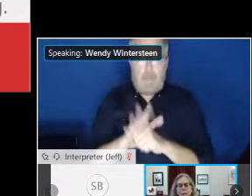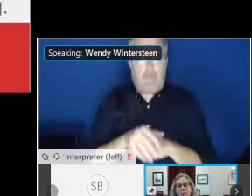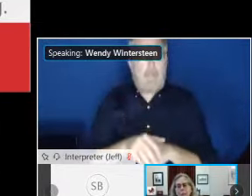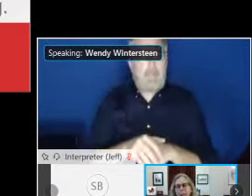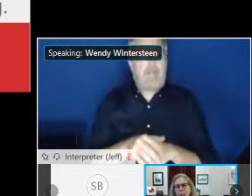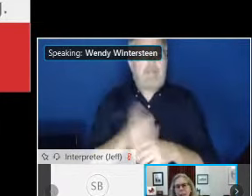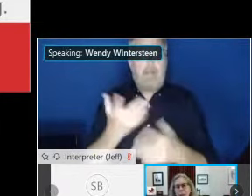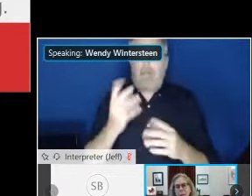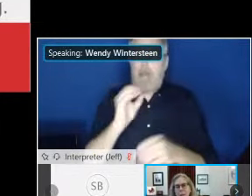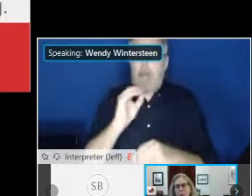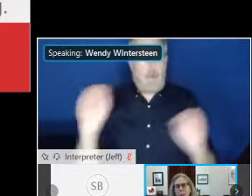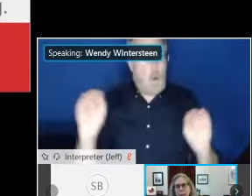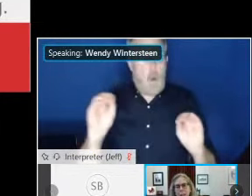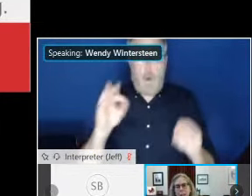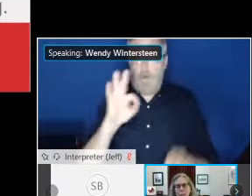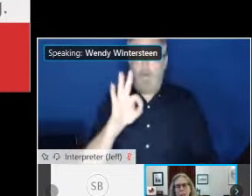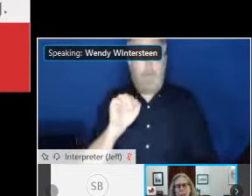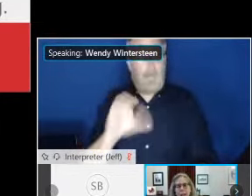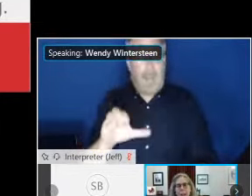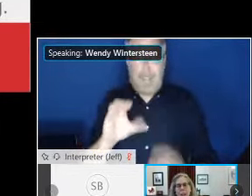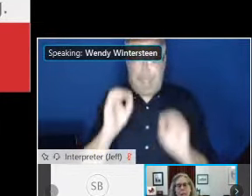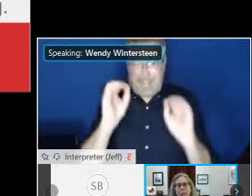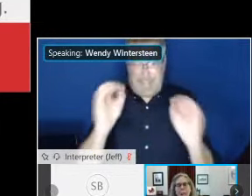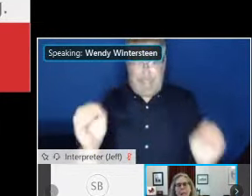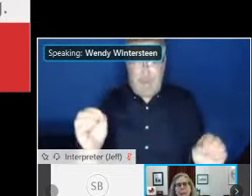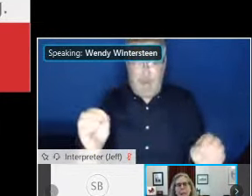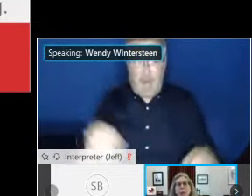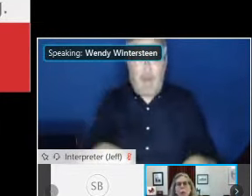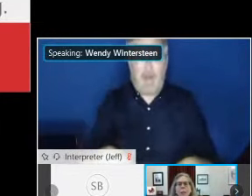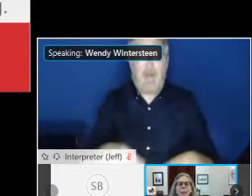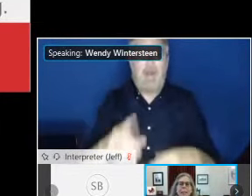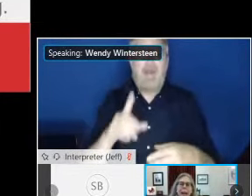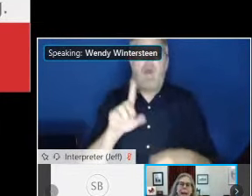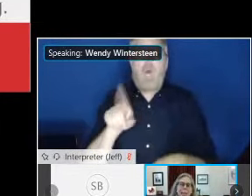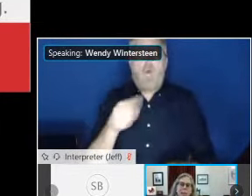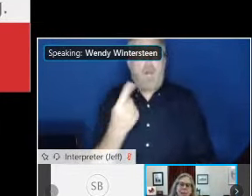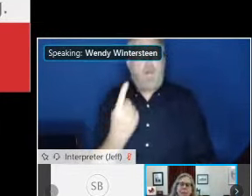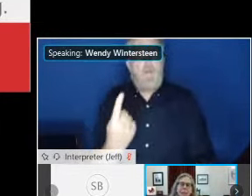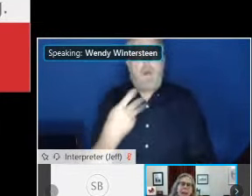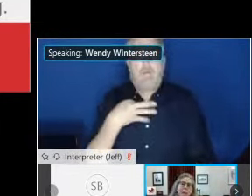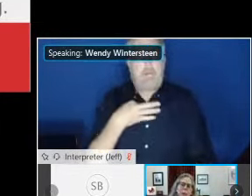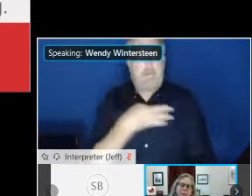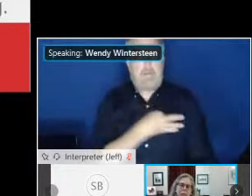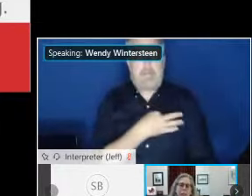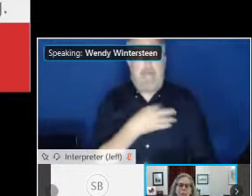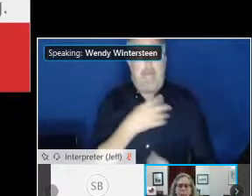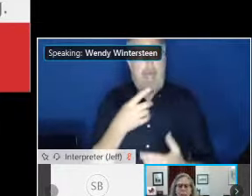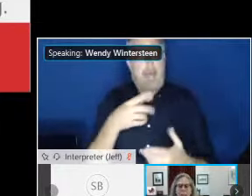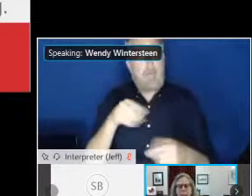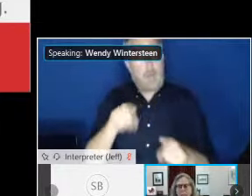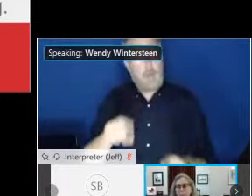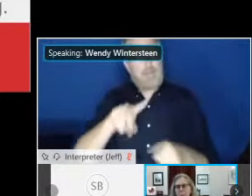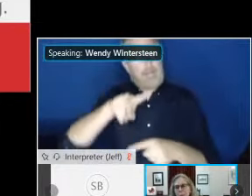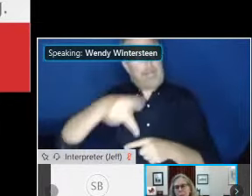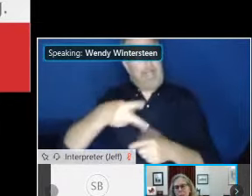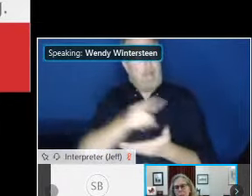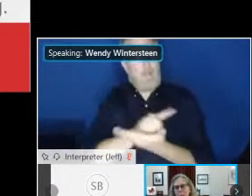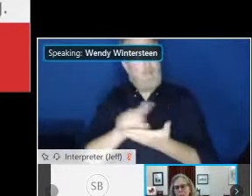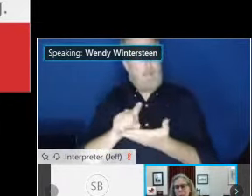0 faculty had a positive rate of those tested and only 1 staff in the second week of